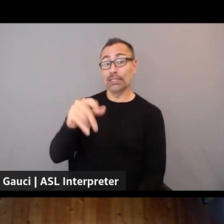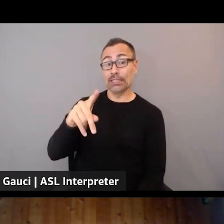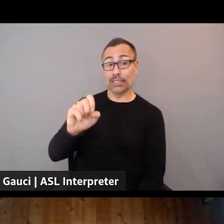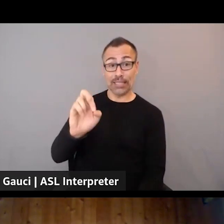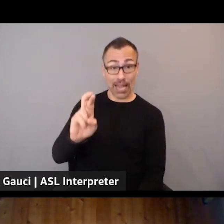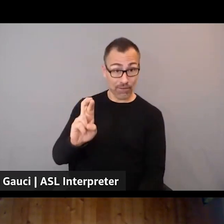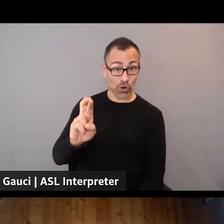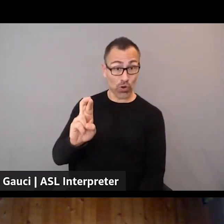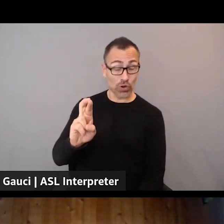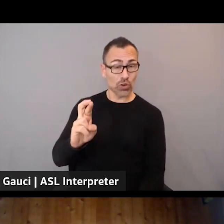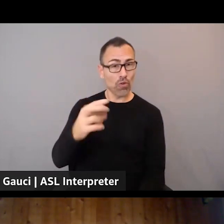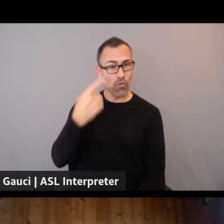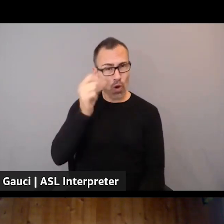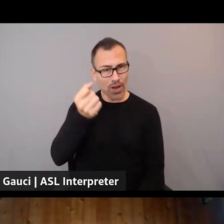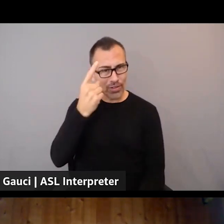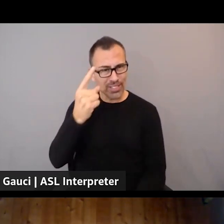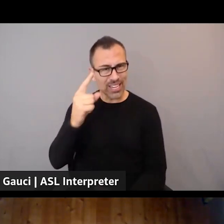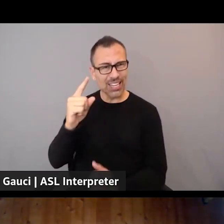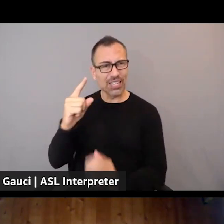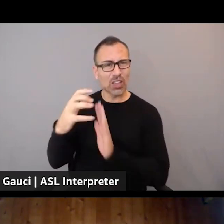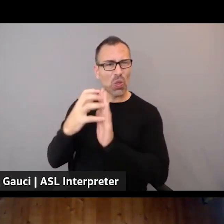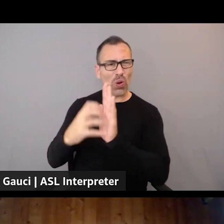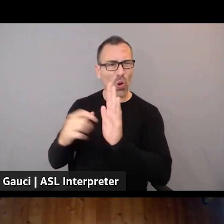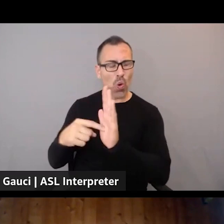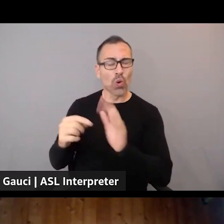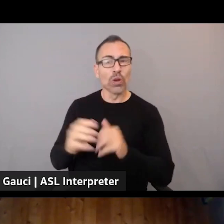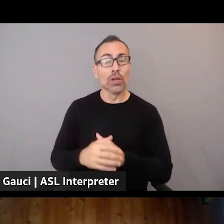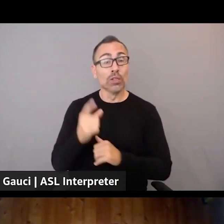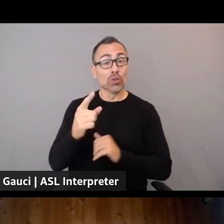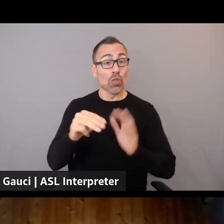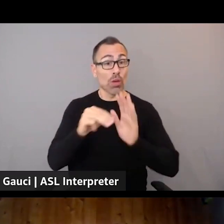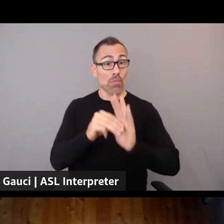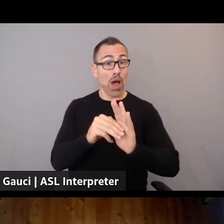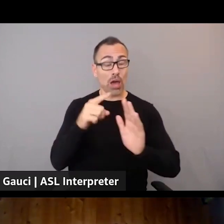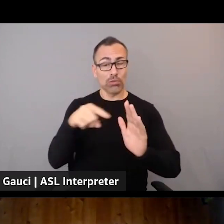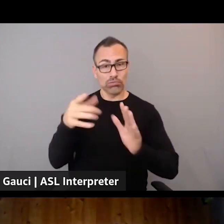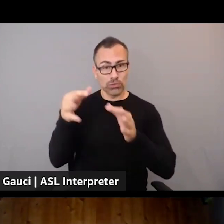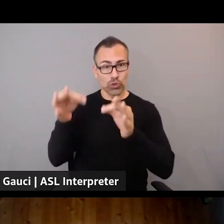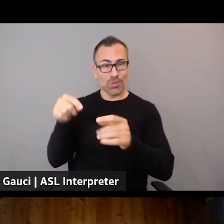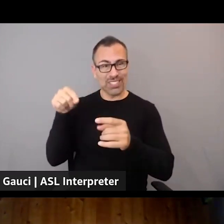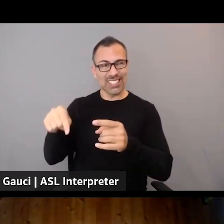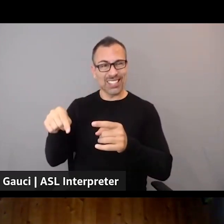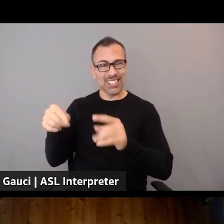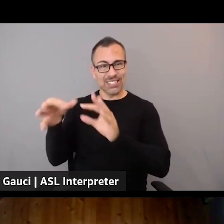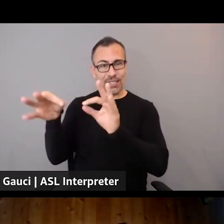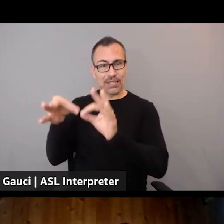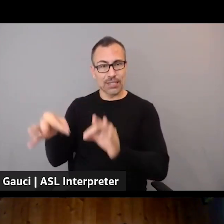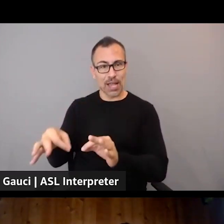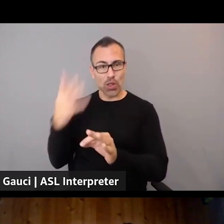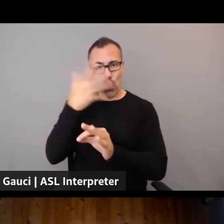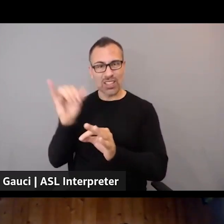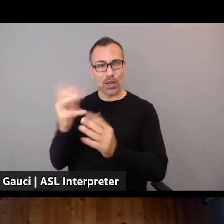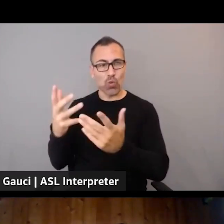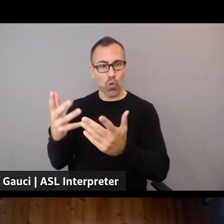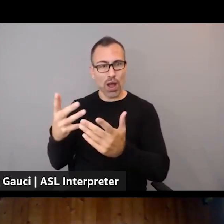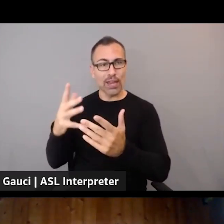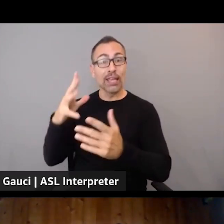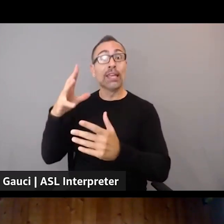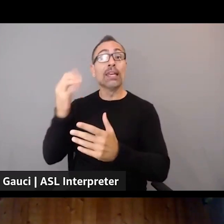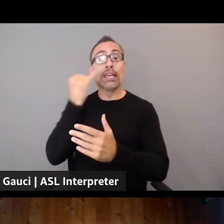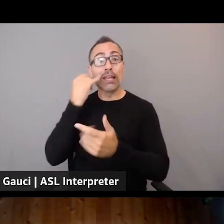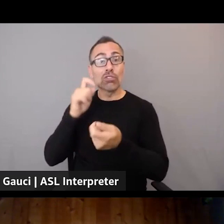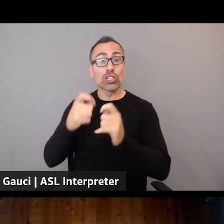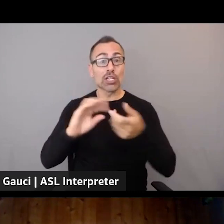somehow like figured out what this text should look like in a numerical setting. So if you assign it as like a random serial number,